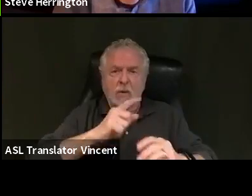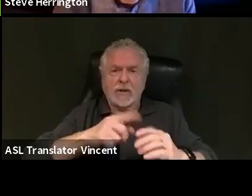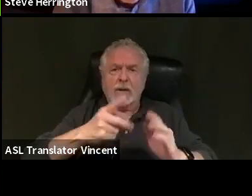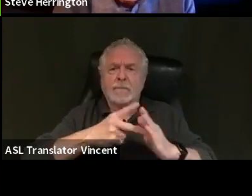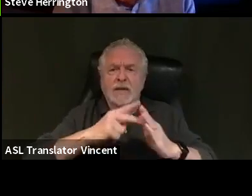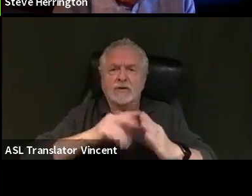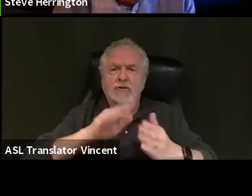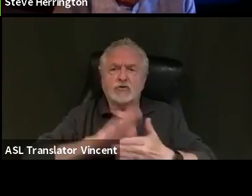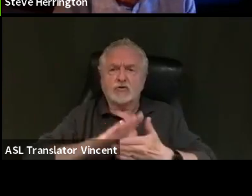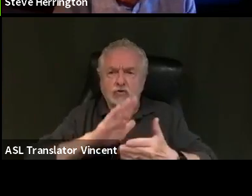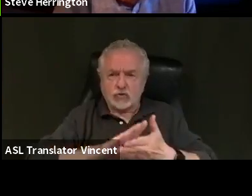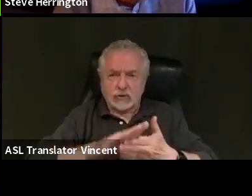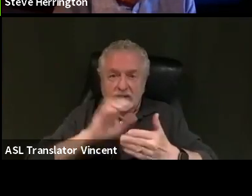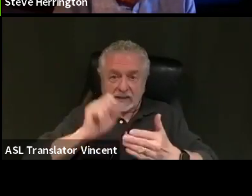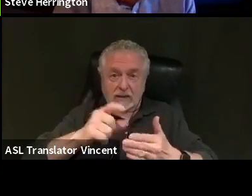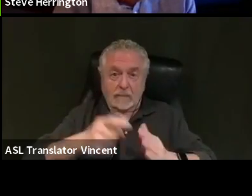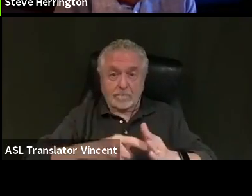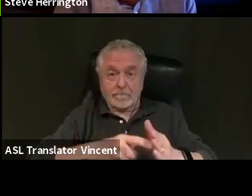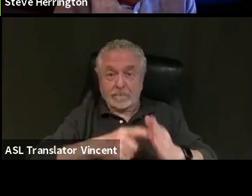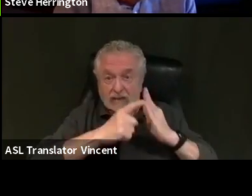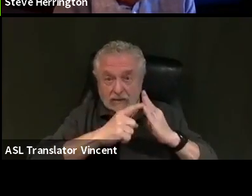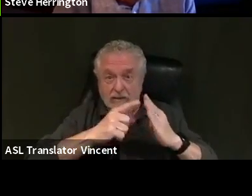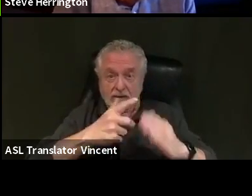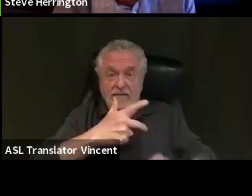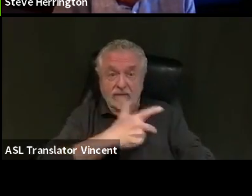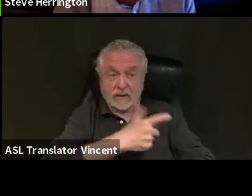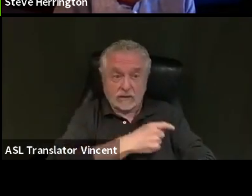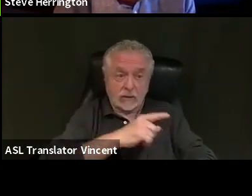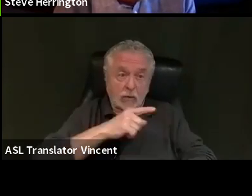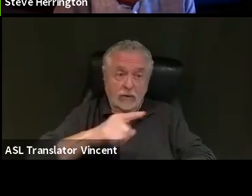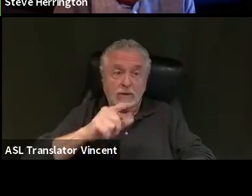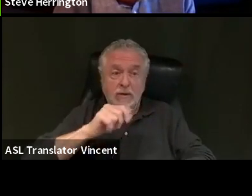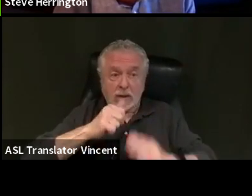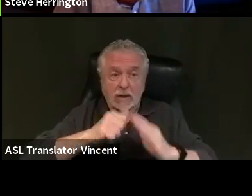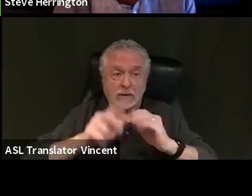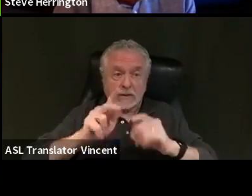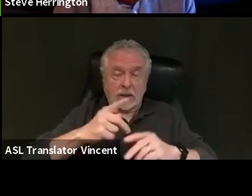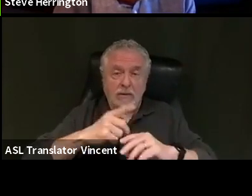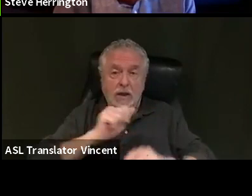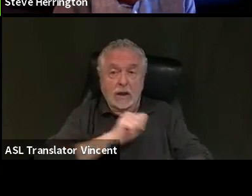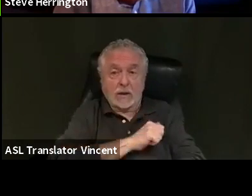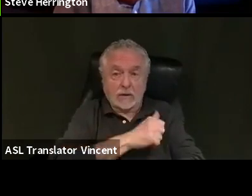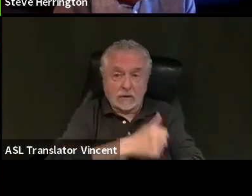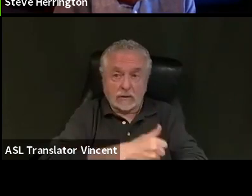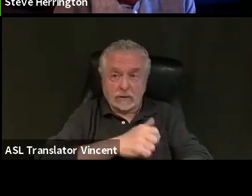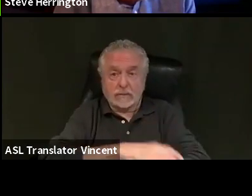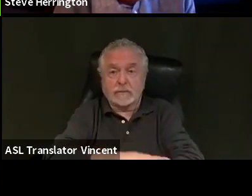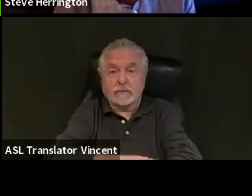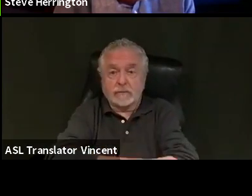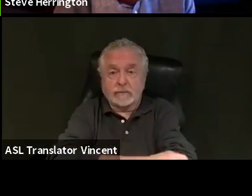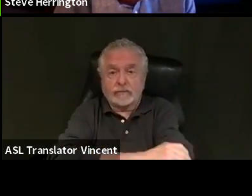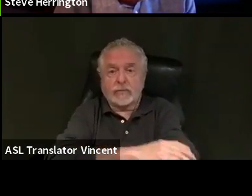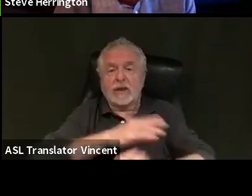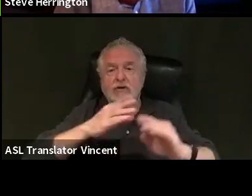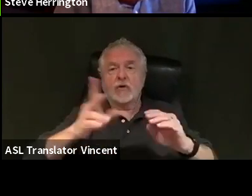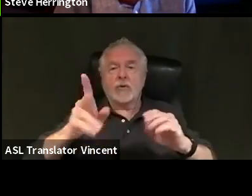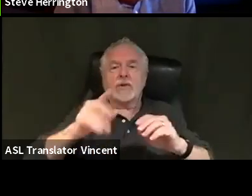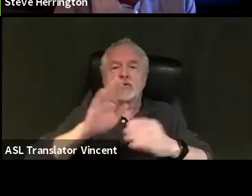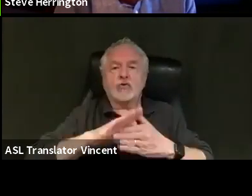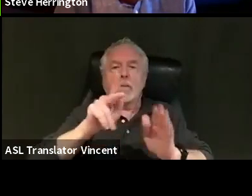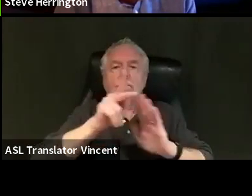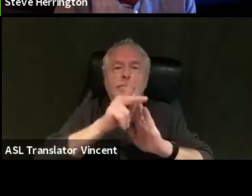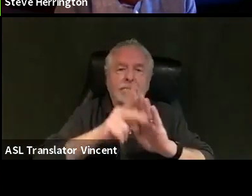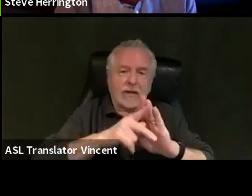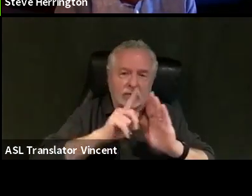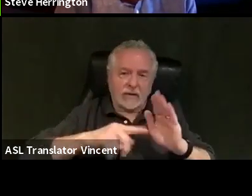that mean for schools? Can they mandate this vaccine while it's under this type of authorization? And in general, what is the school